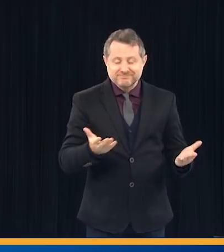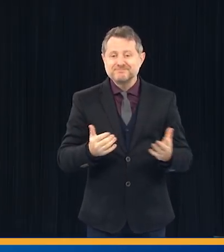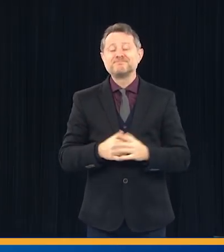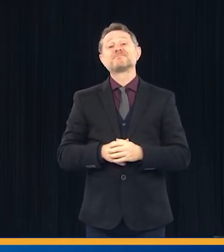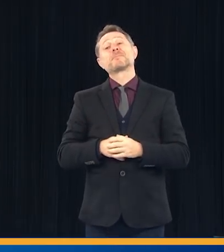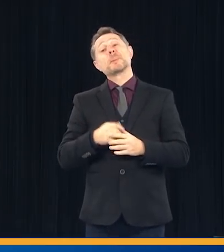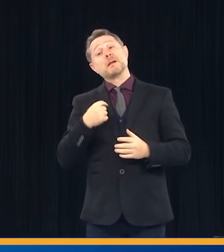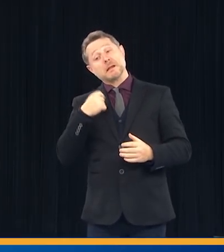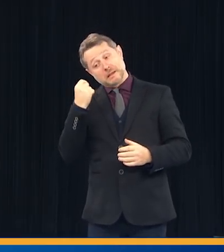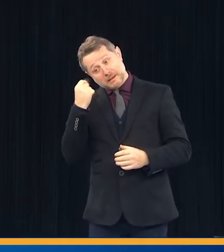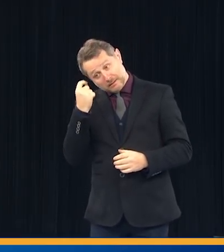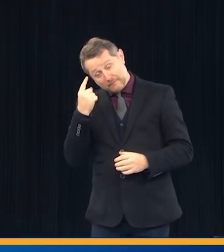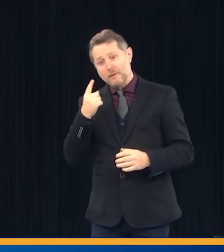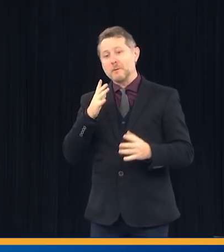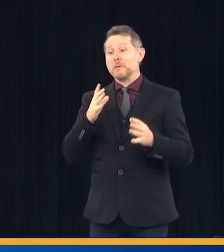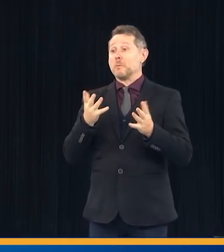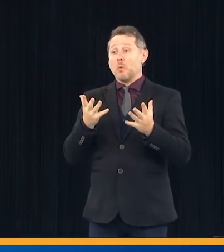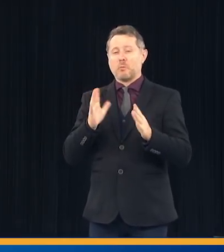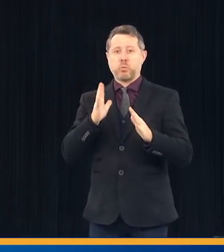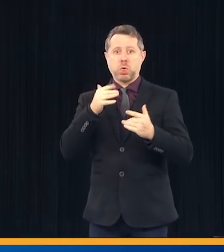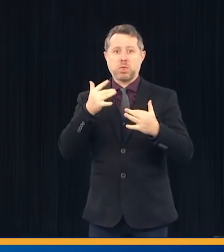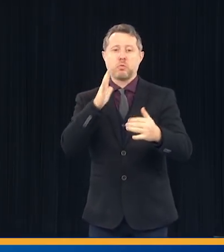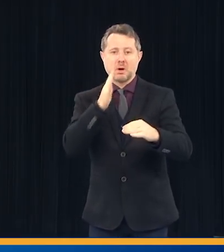is usually when we